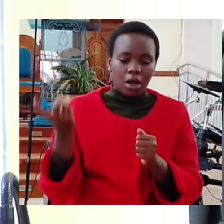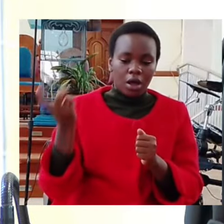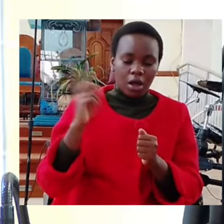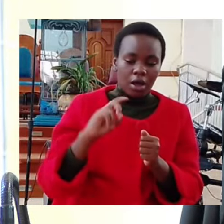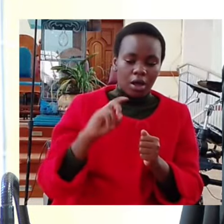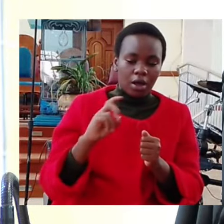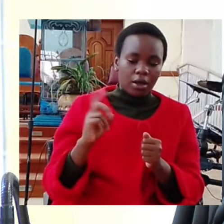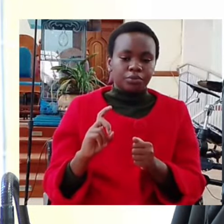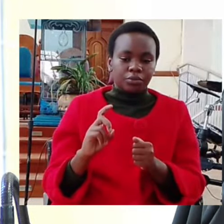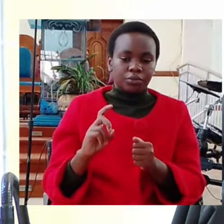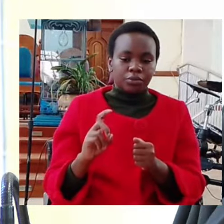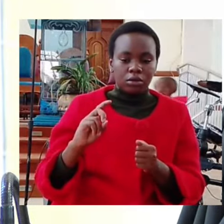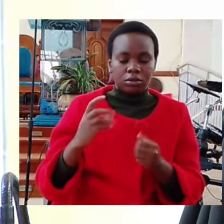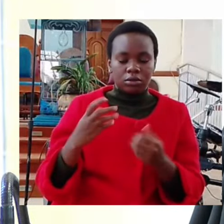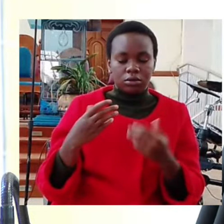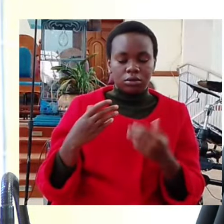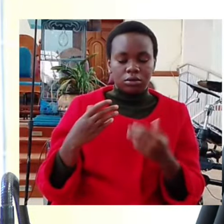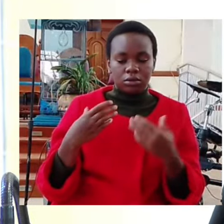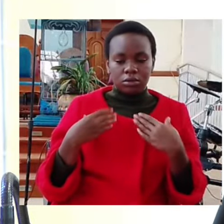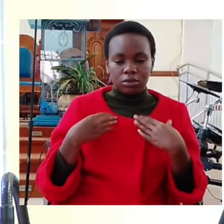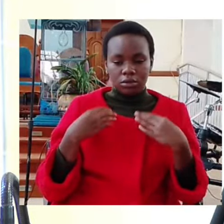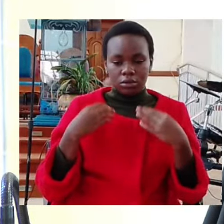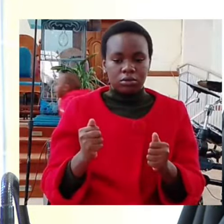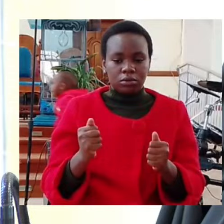turogerera hinya wagwa taniro itu.